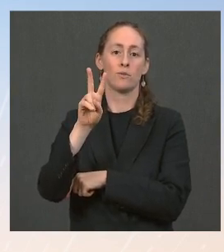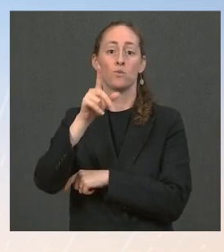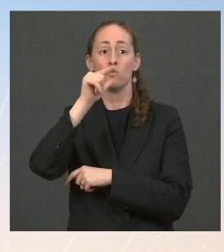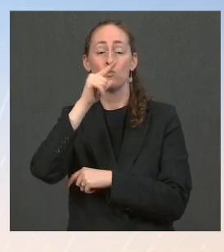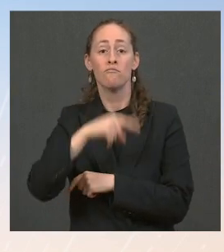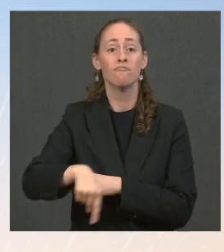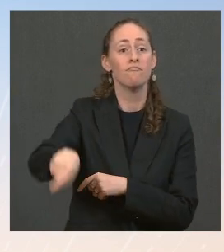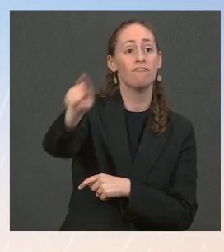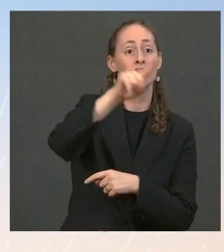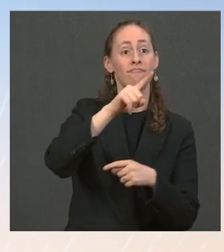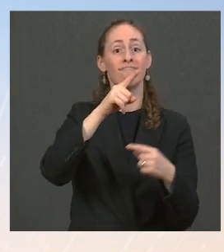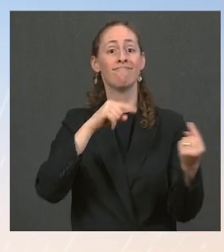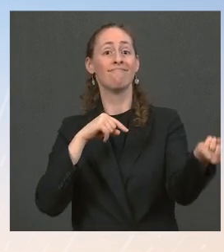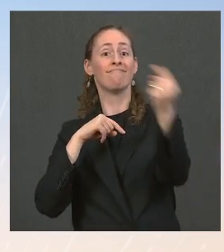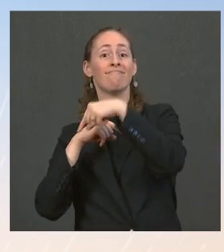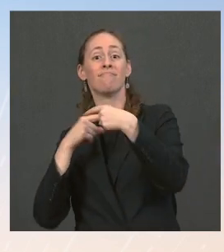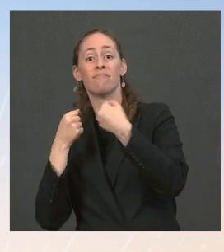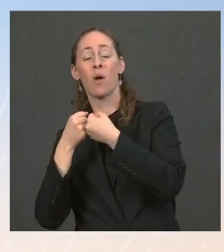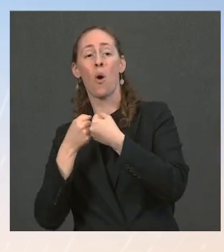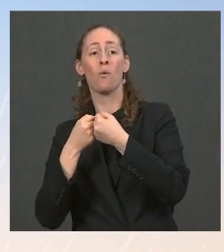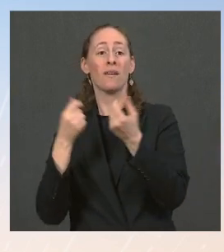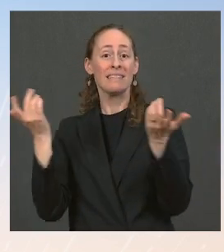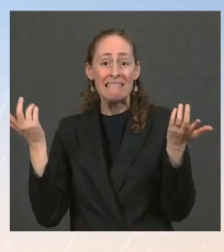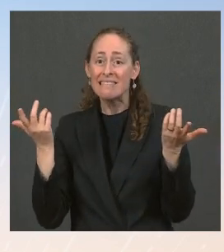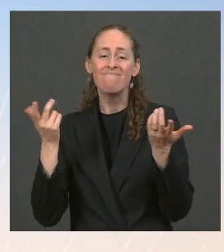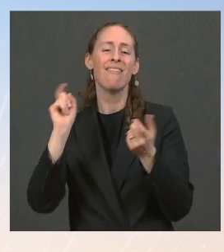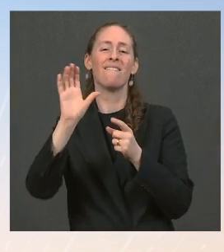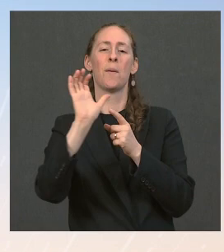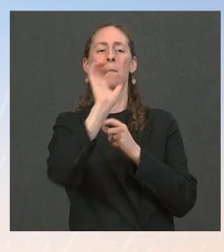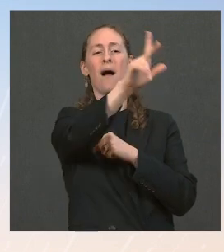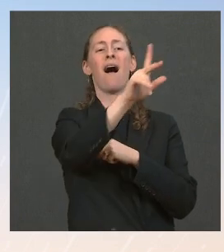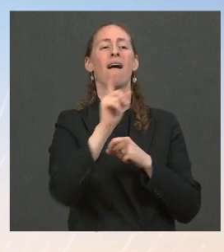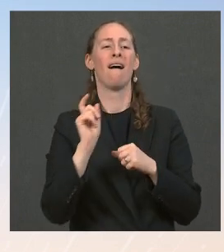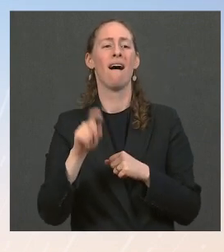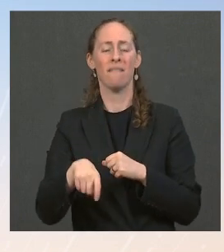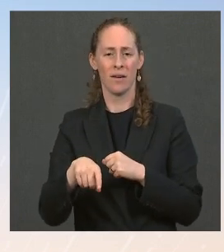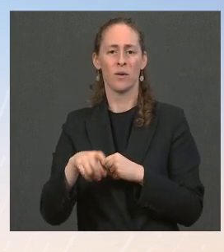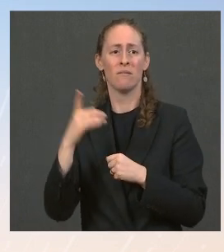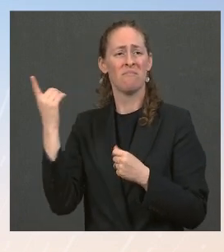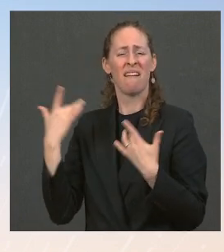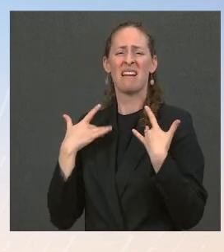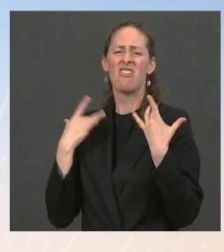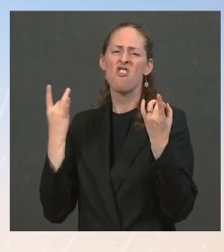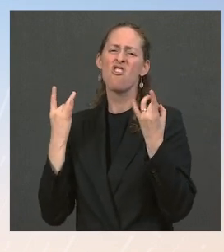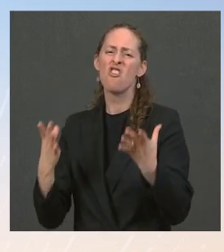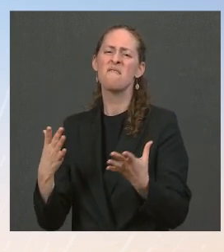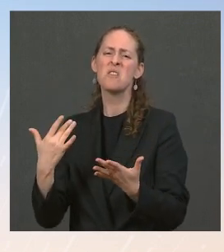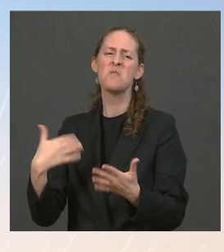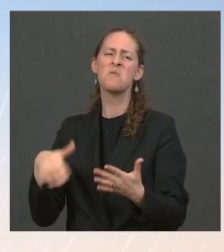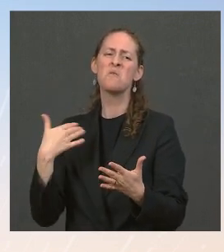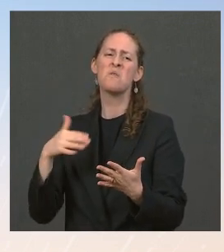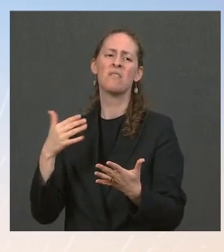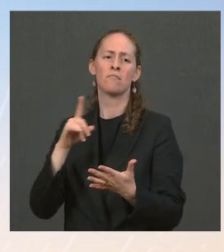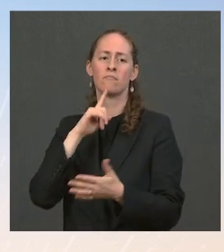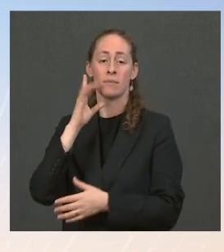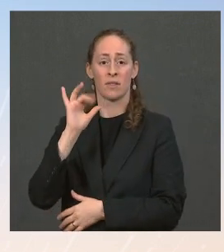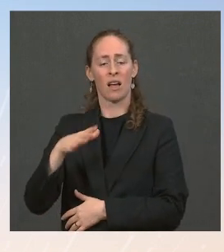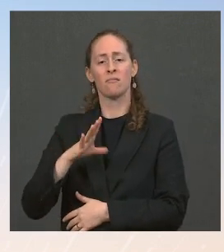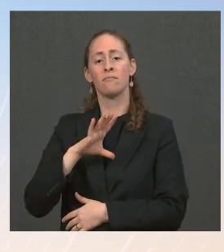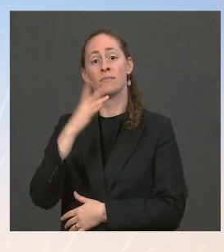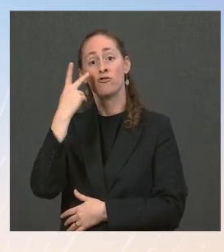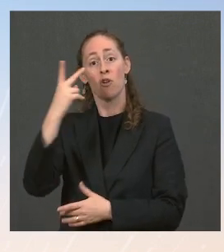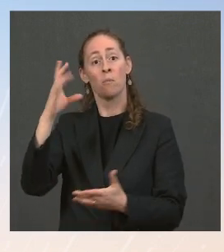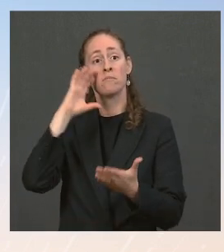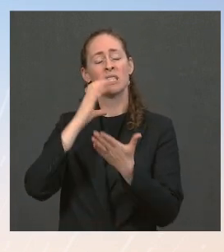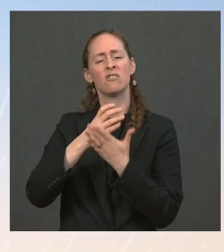to the border. So he is horrified by the photos and the footage. He is also committed to implementing and abiding by our